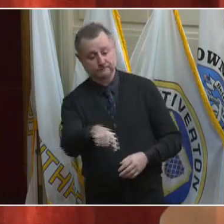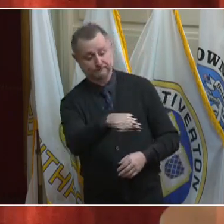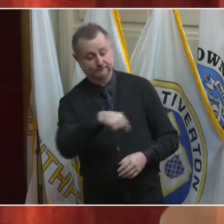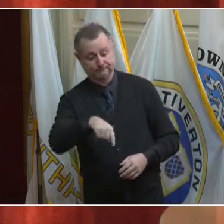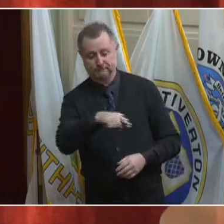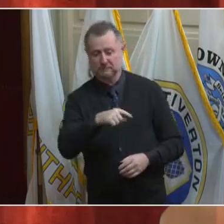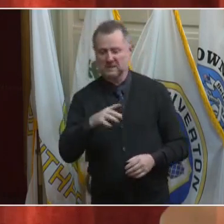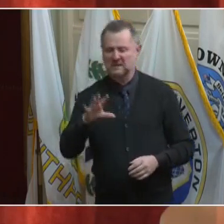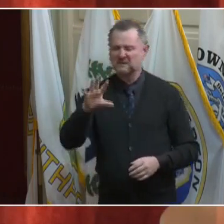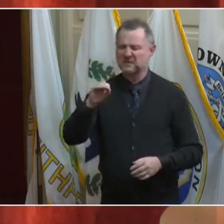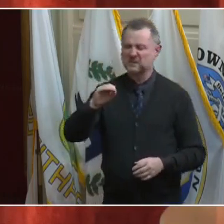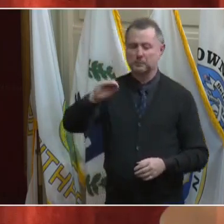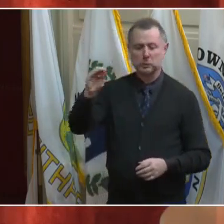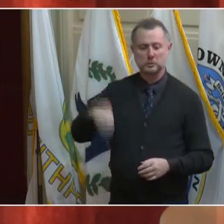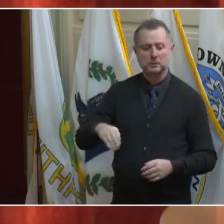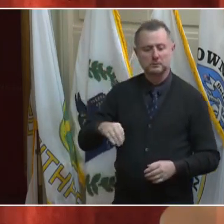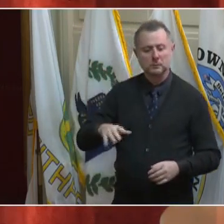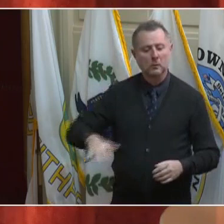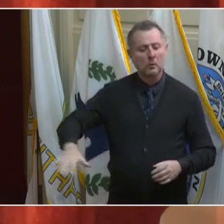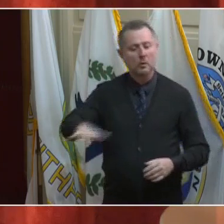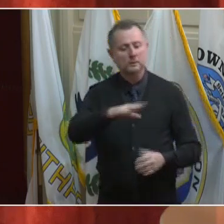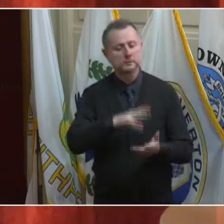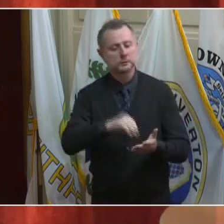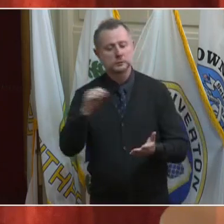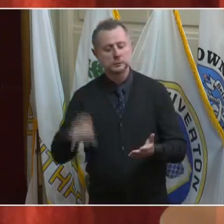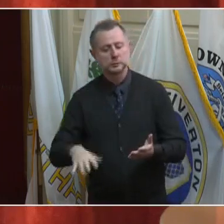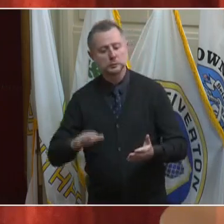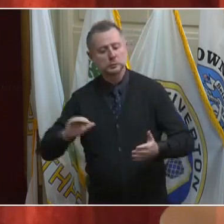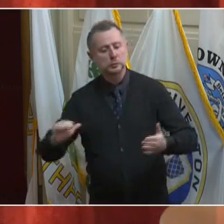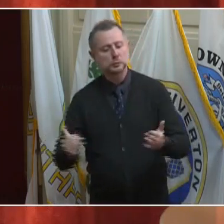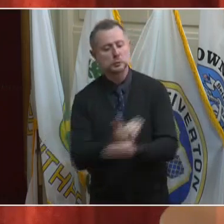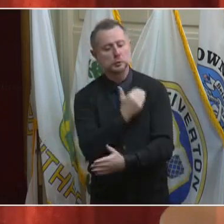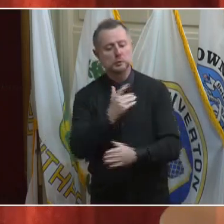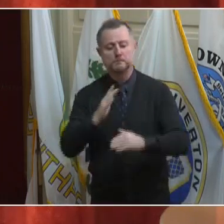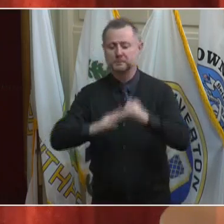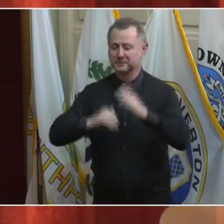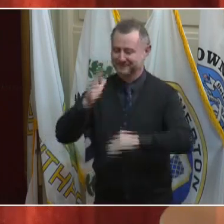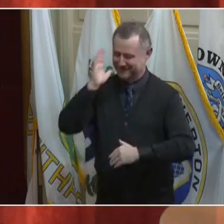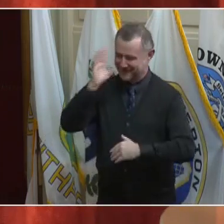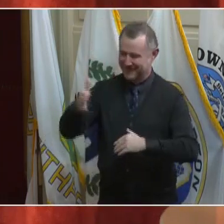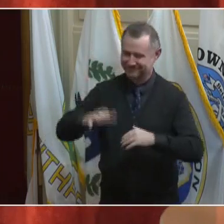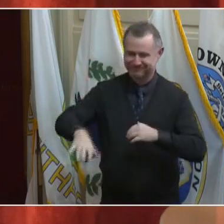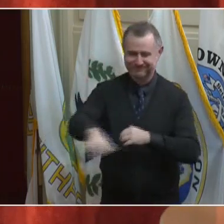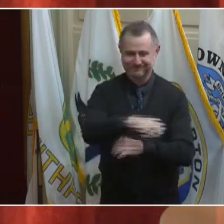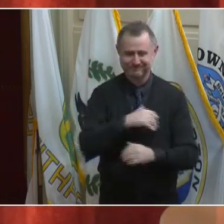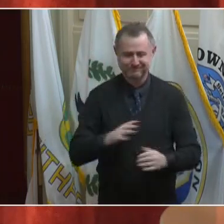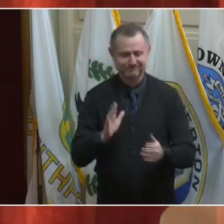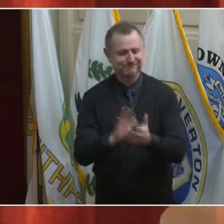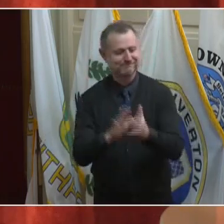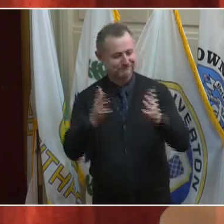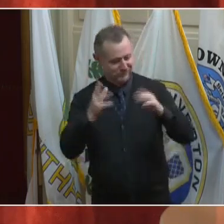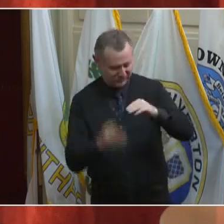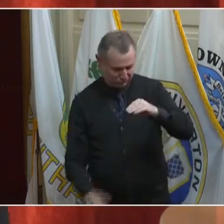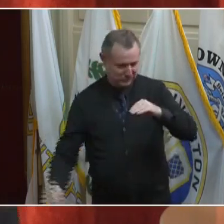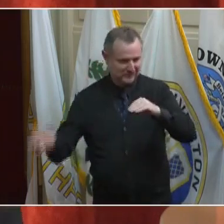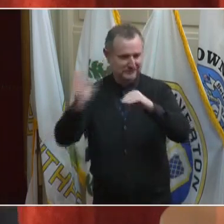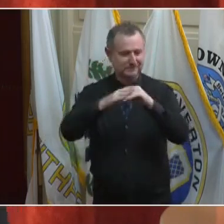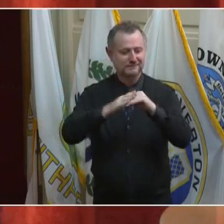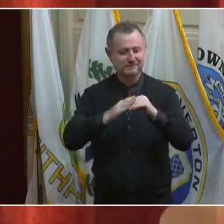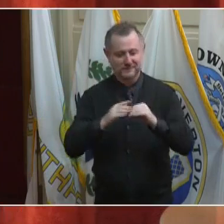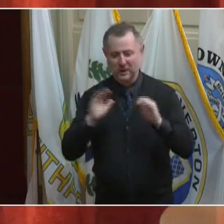50% of its students in new facilities, a tenfold increase from